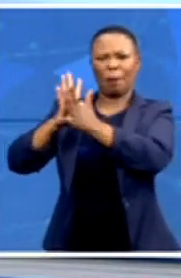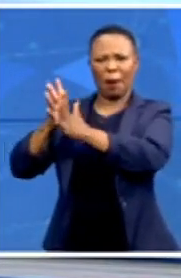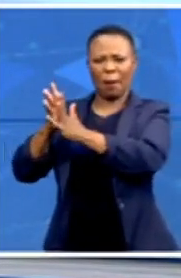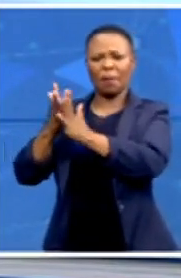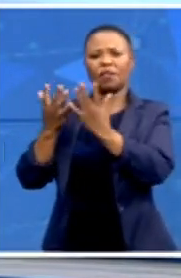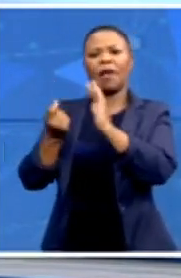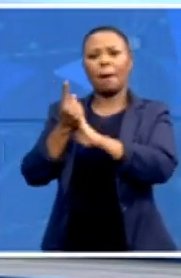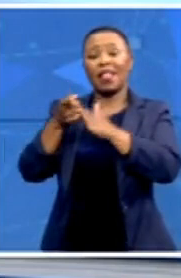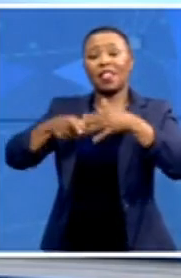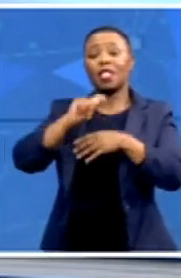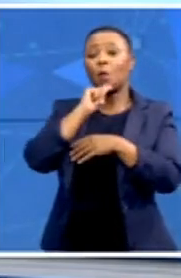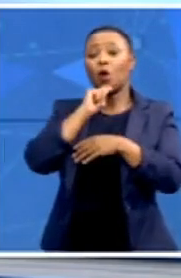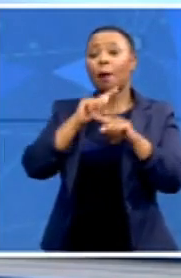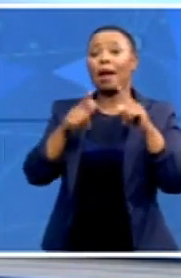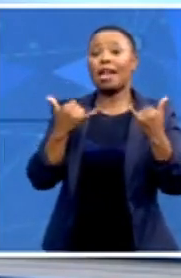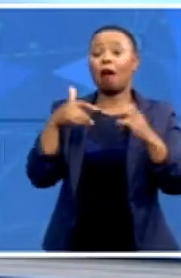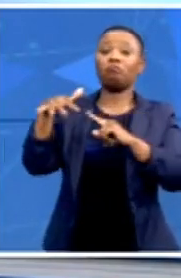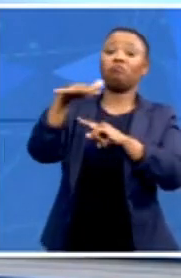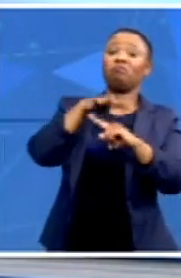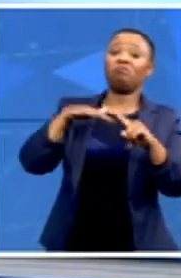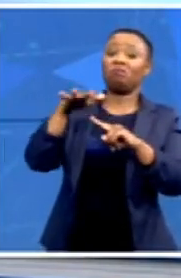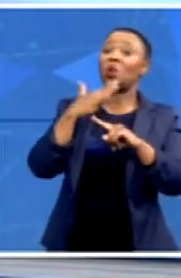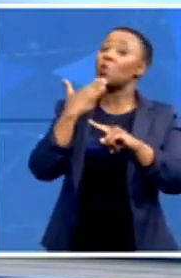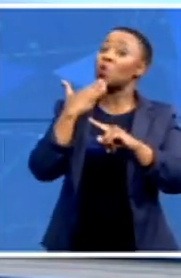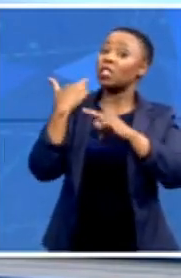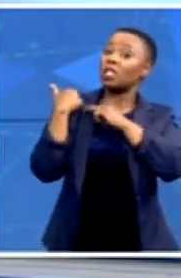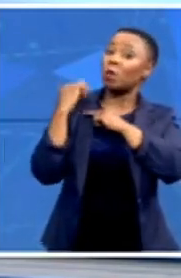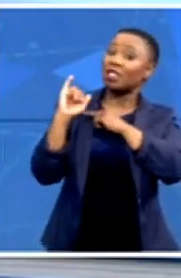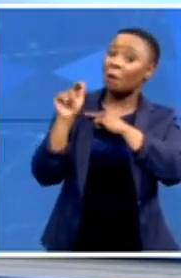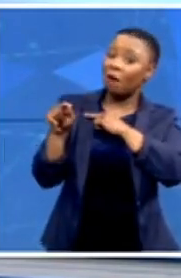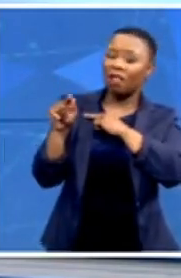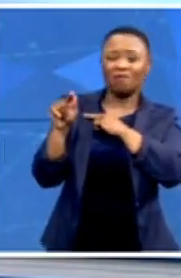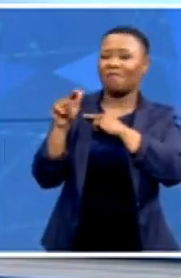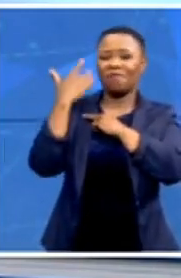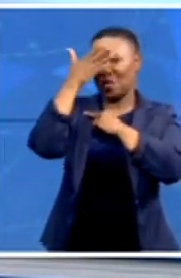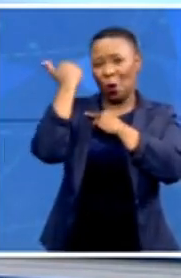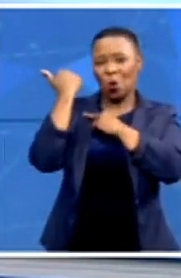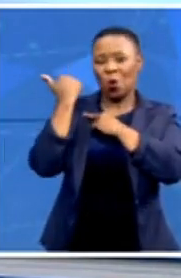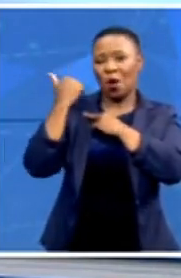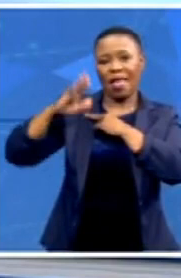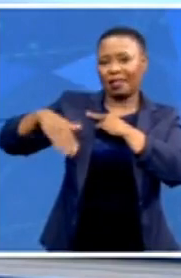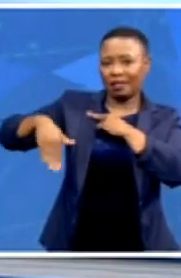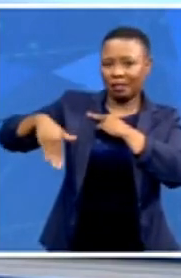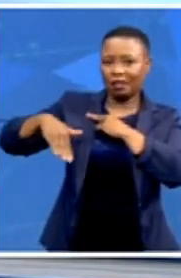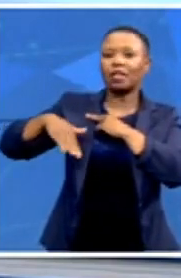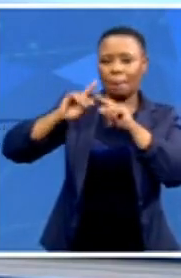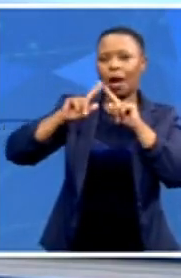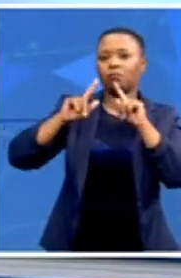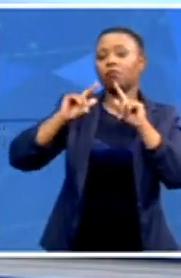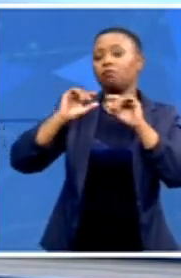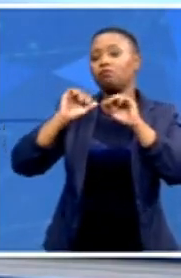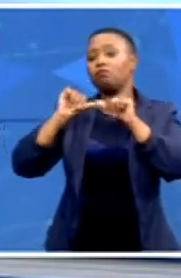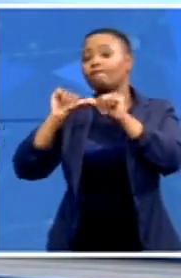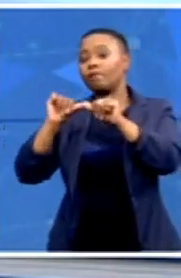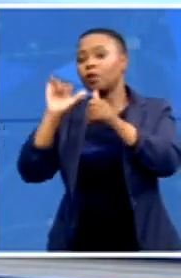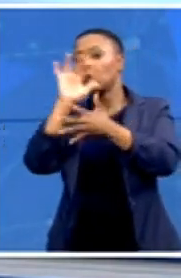surrounding who was responsible for it, we don't know that at this stage, but we will keep on that story. It's a developing story, no doubt. We'll get a reporter on the